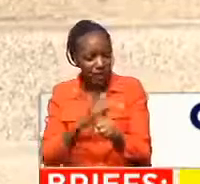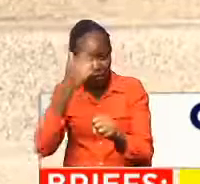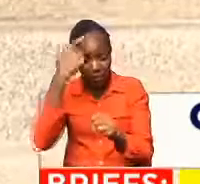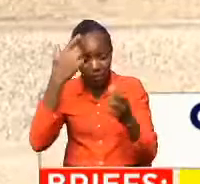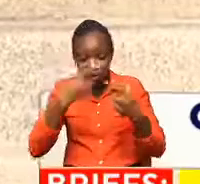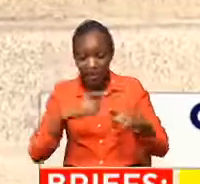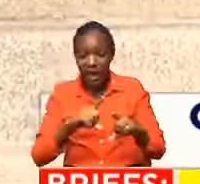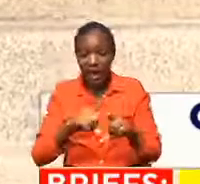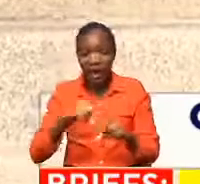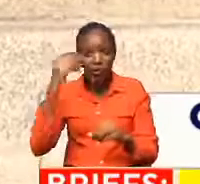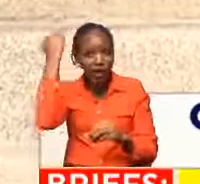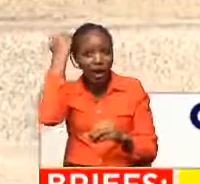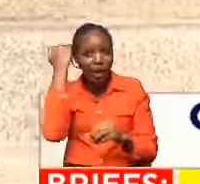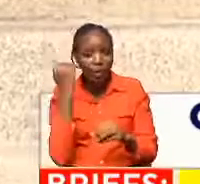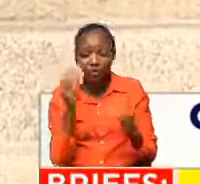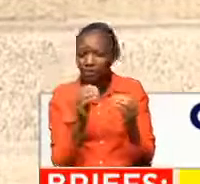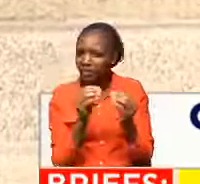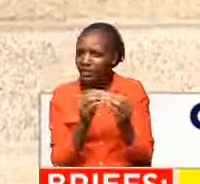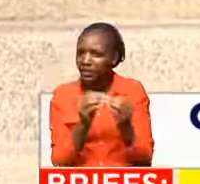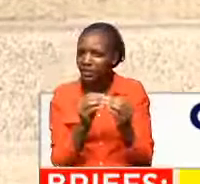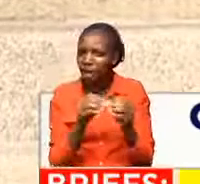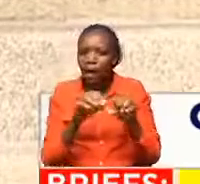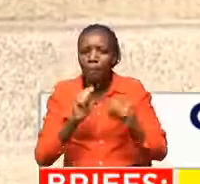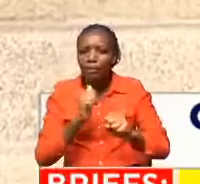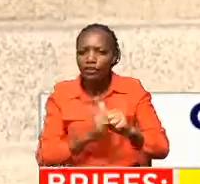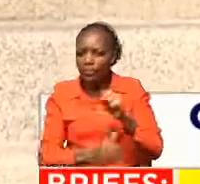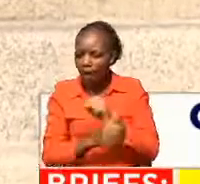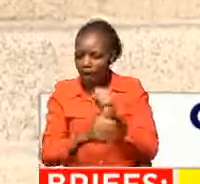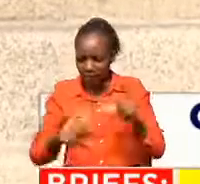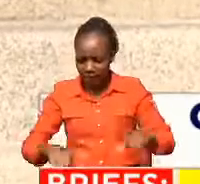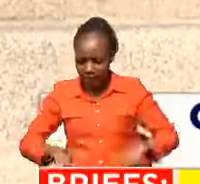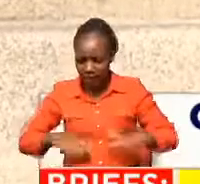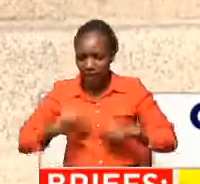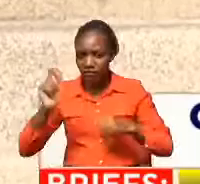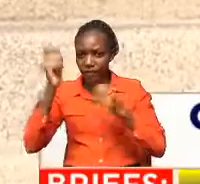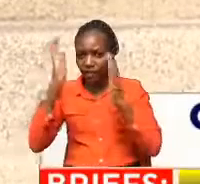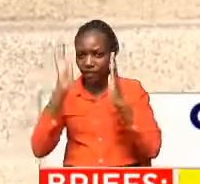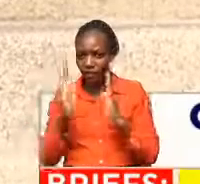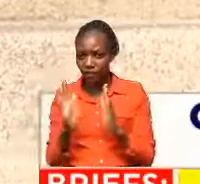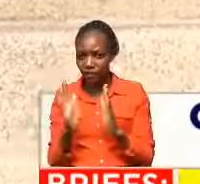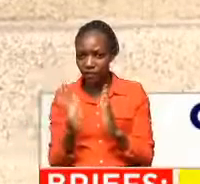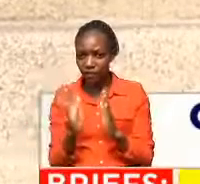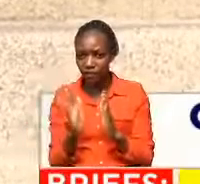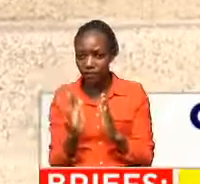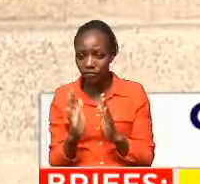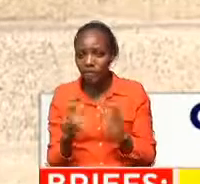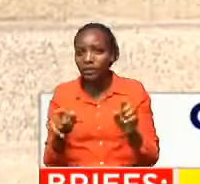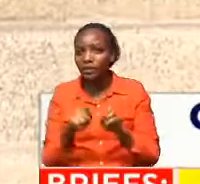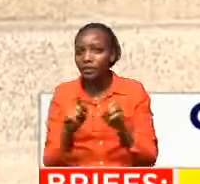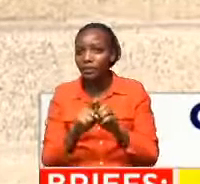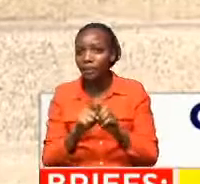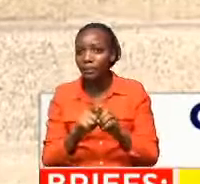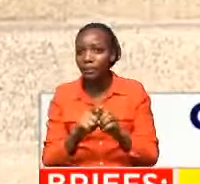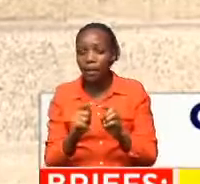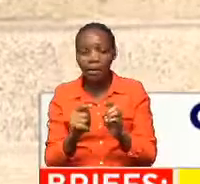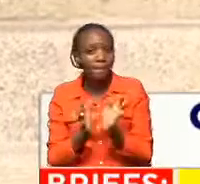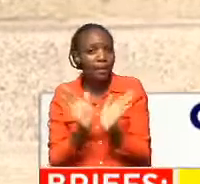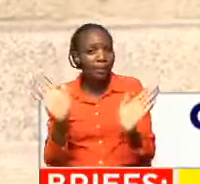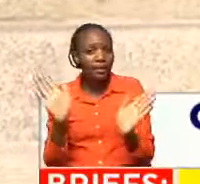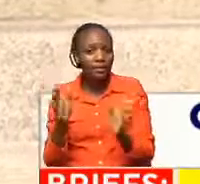courtroom interactions would be inimical to the interests of Kenyans, as it would greatly endanger public safety.